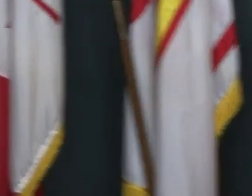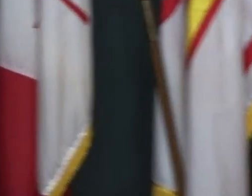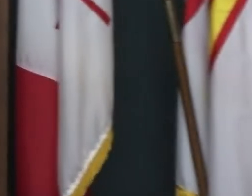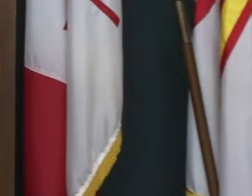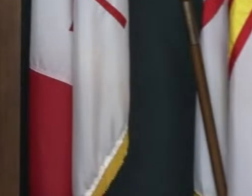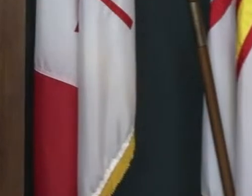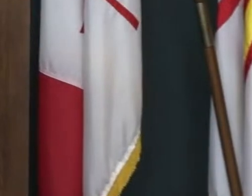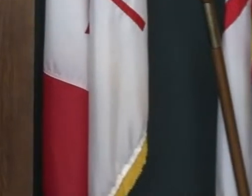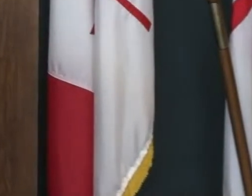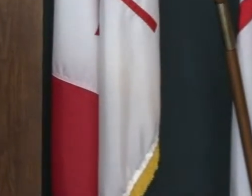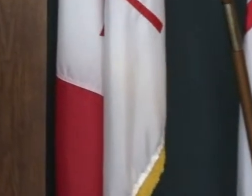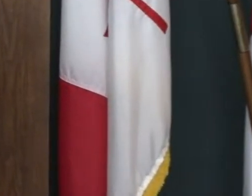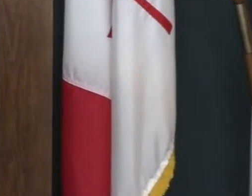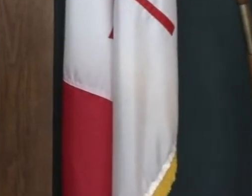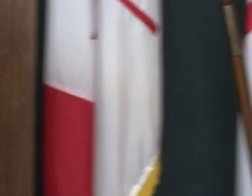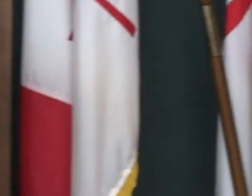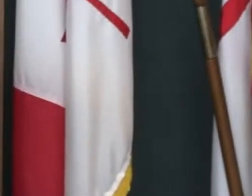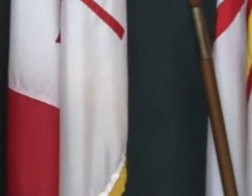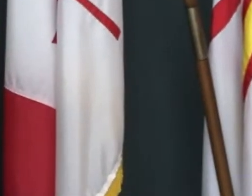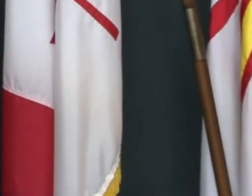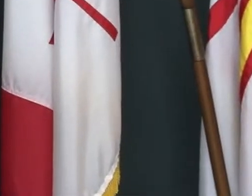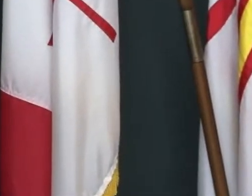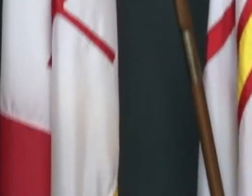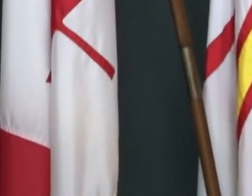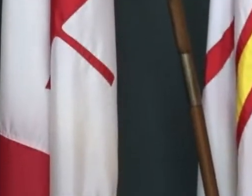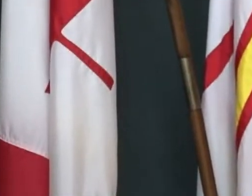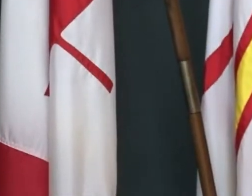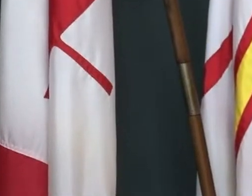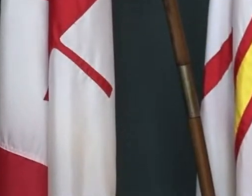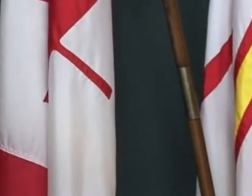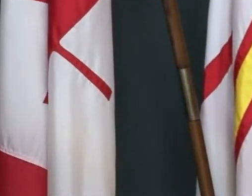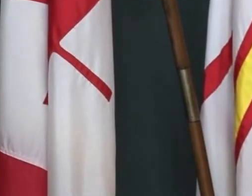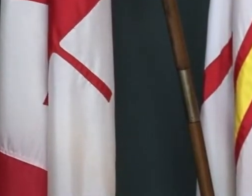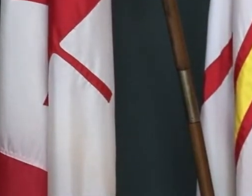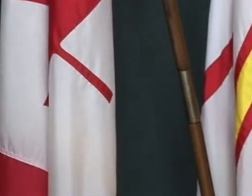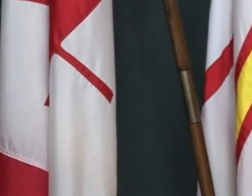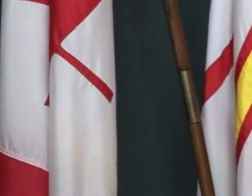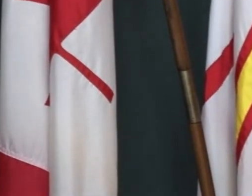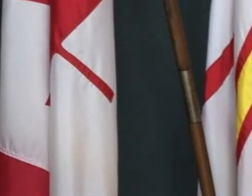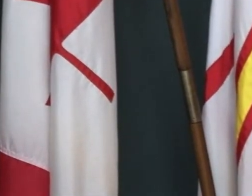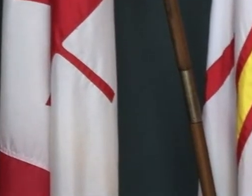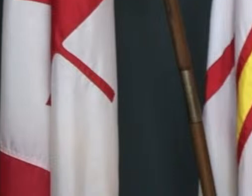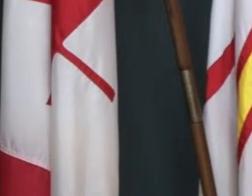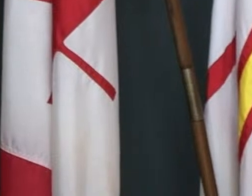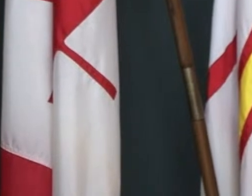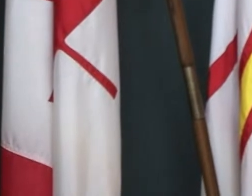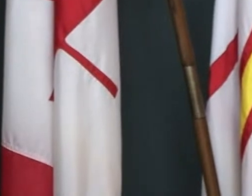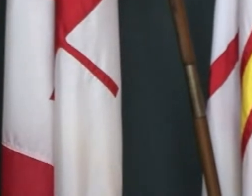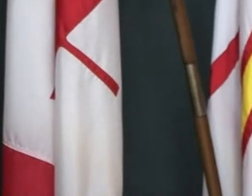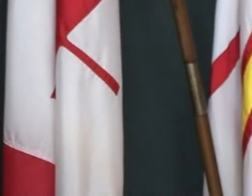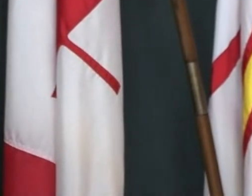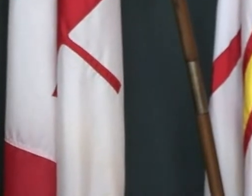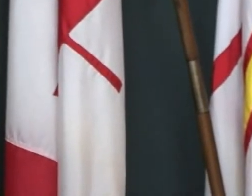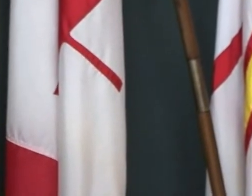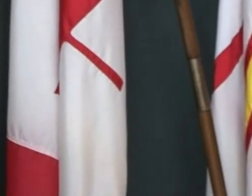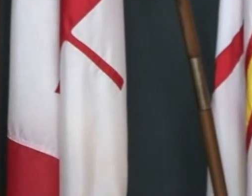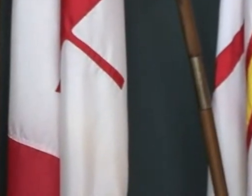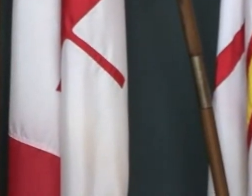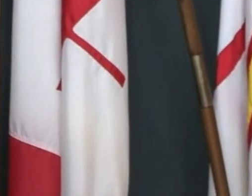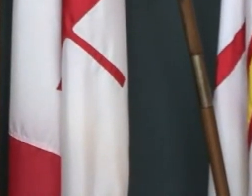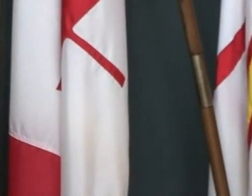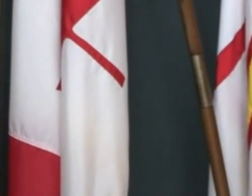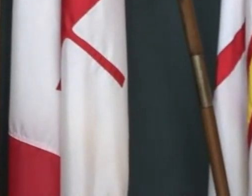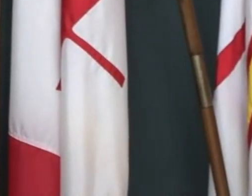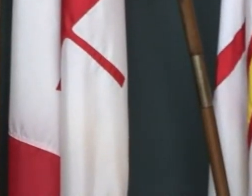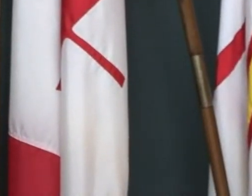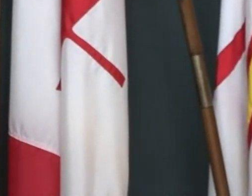Thank you, Christopher and Jack, for that beautiful and moving song. We're now going to hear from Deputy Chief Stephanie